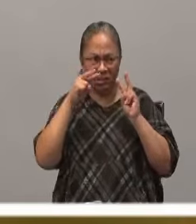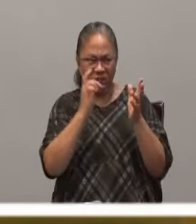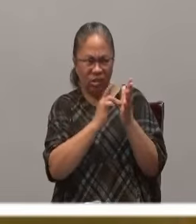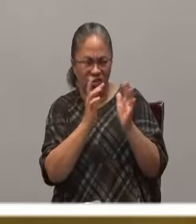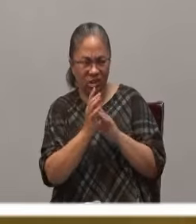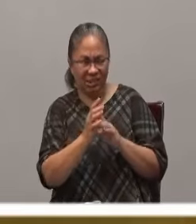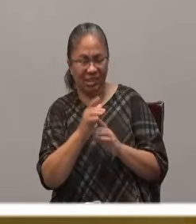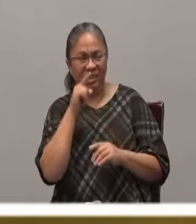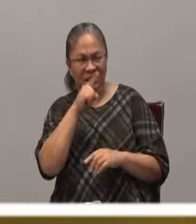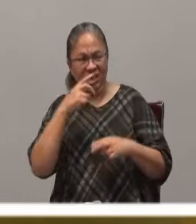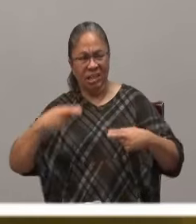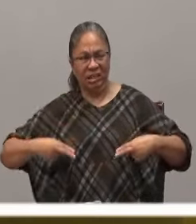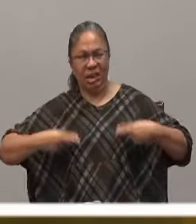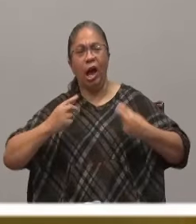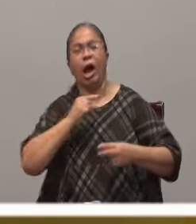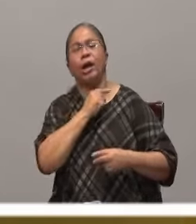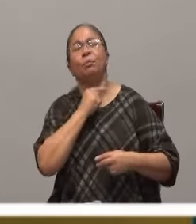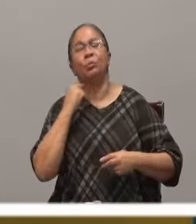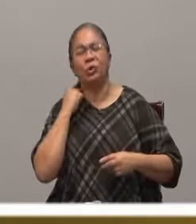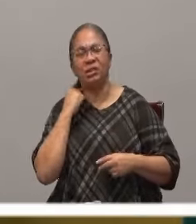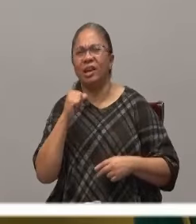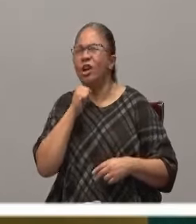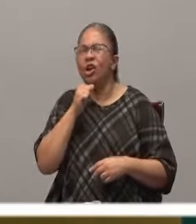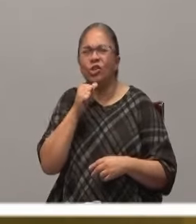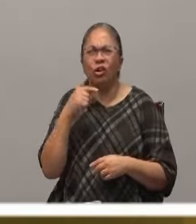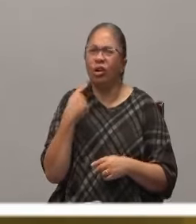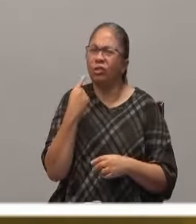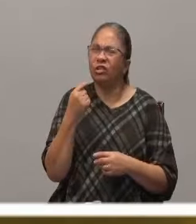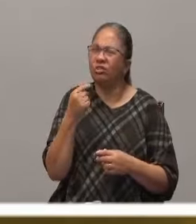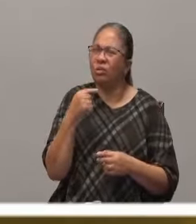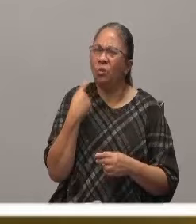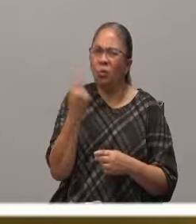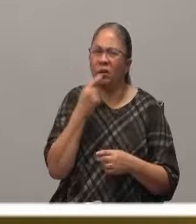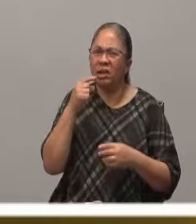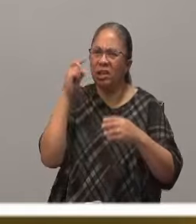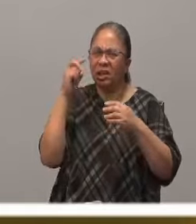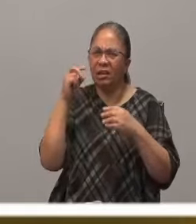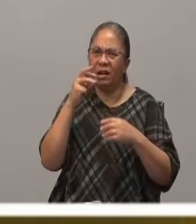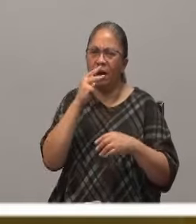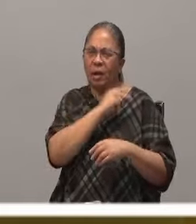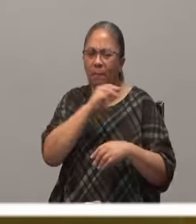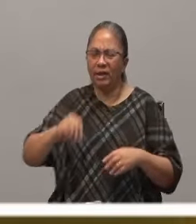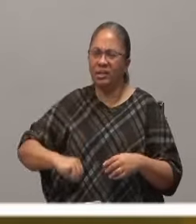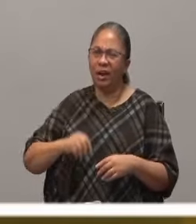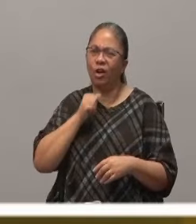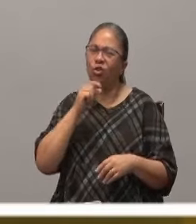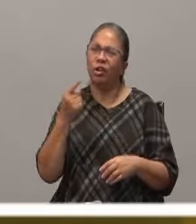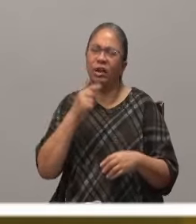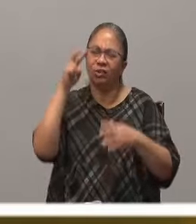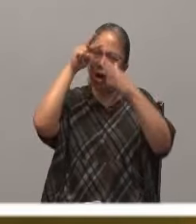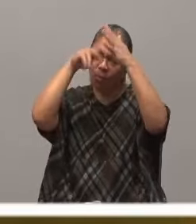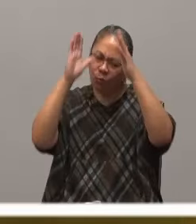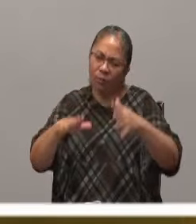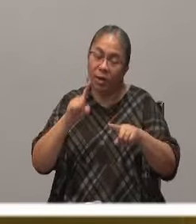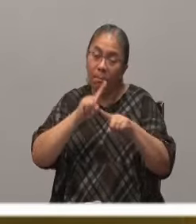just a Messiah. He's not just a prophet. He's not just a holy man. This one is a high